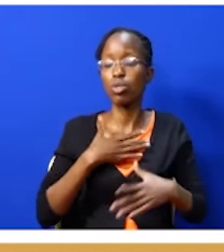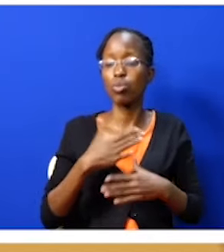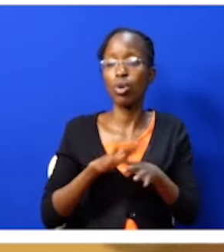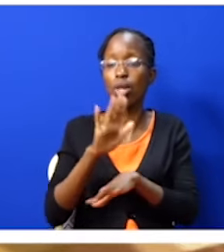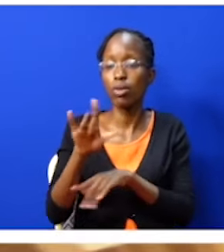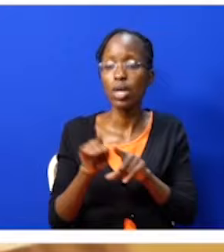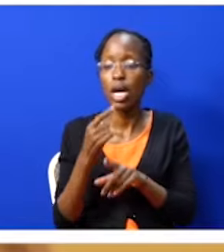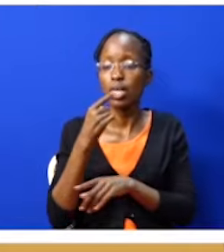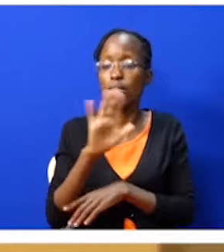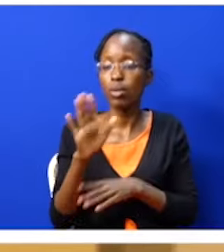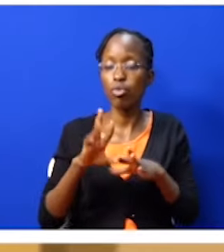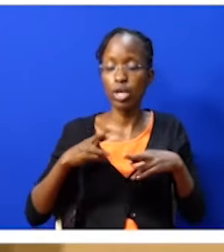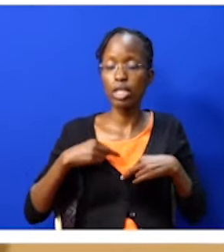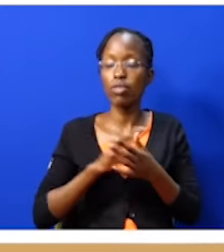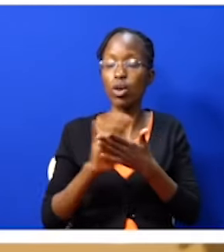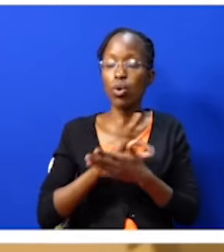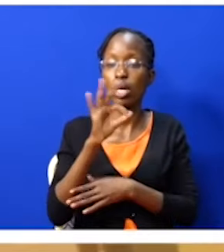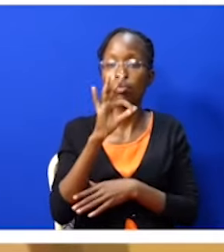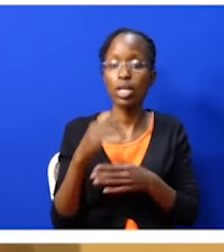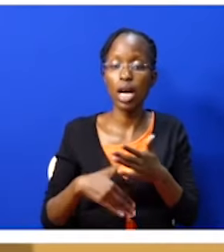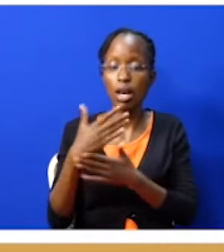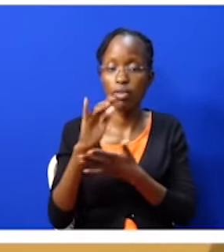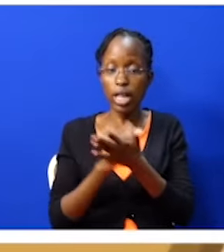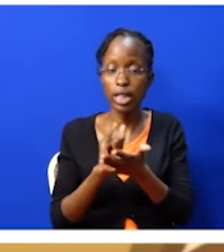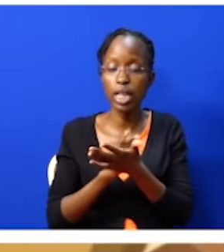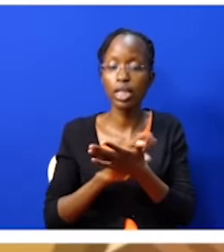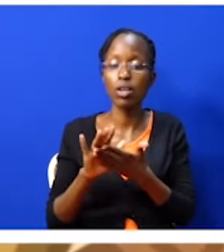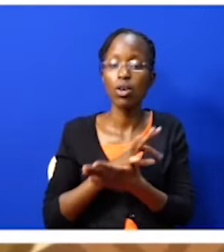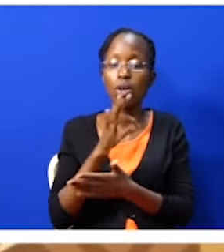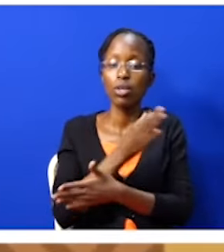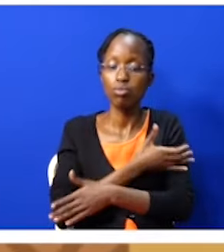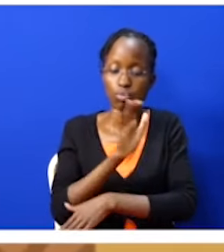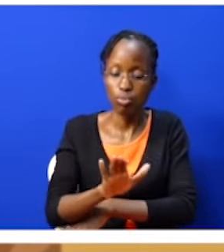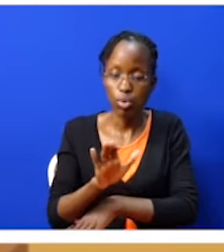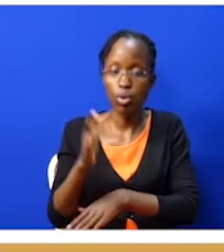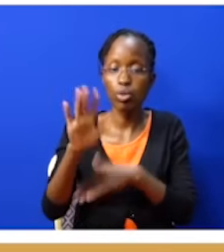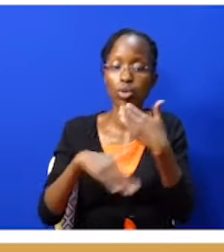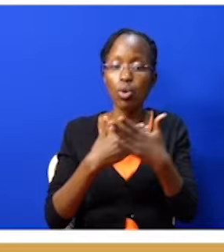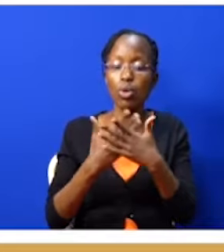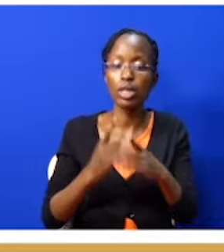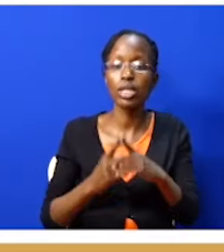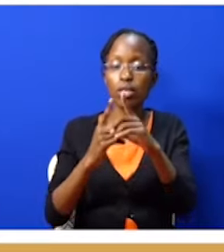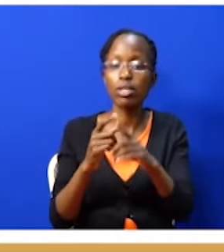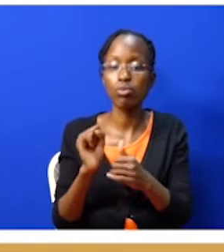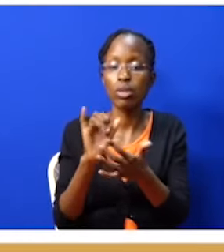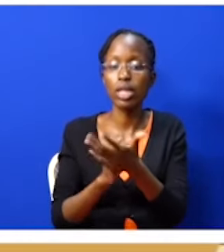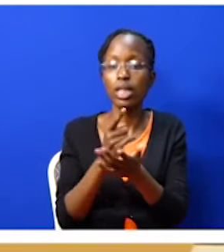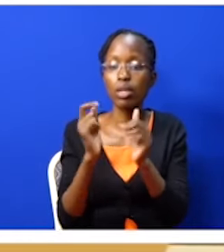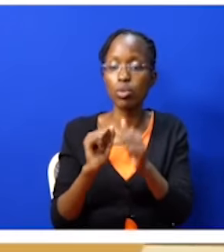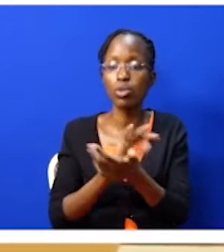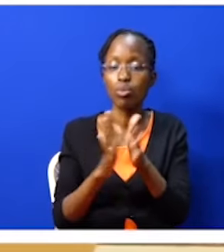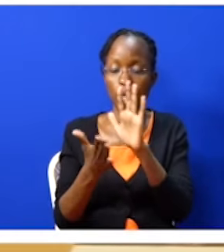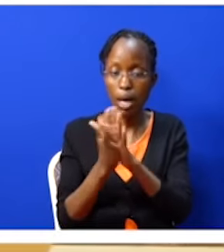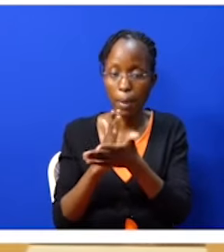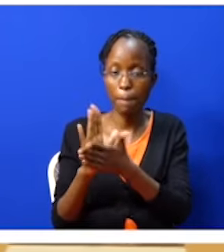said, "Receive the Holy Spirit." And soon after that, the Spirit powerfully comes on all of his disciples. So that they can become a part